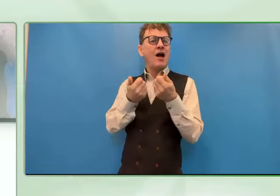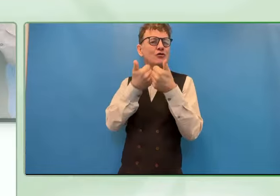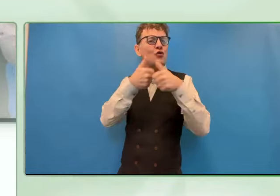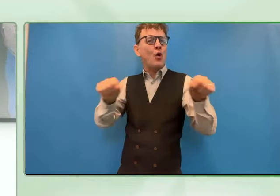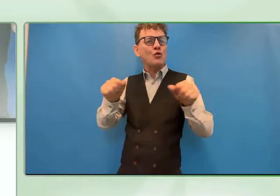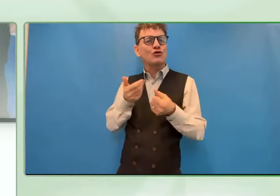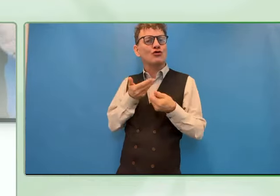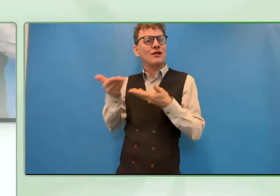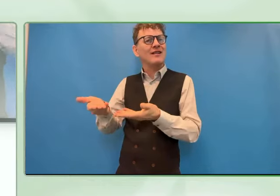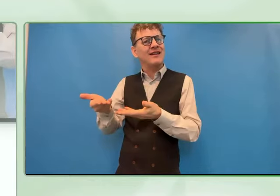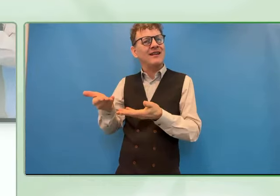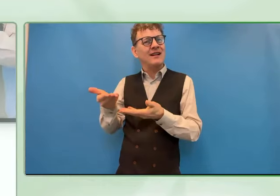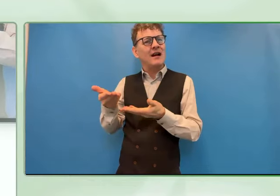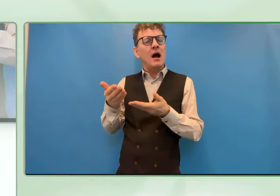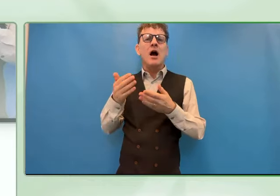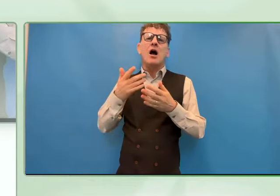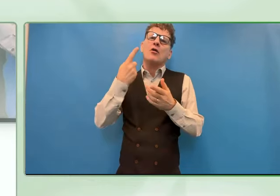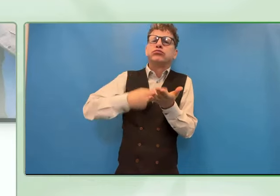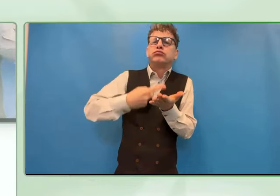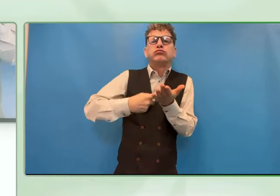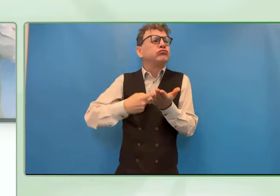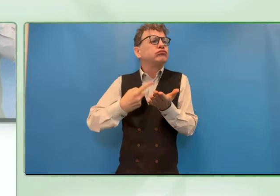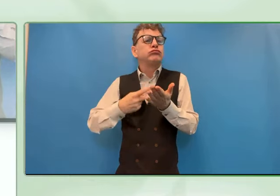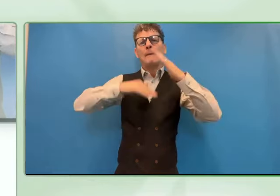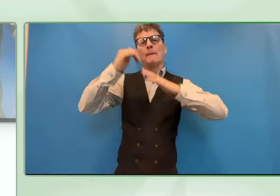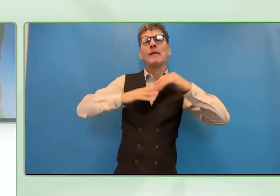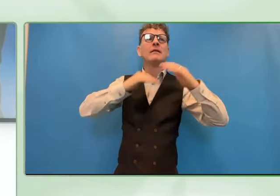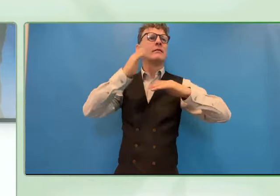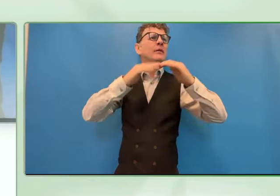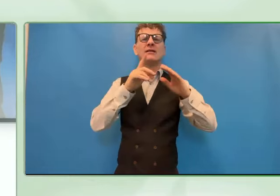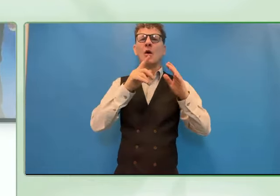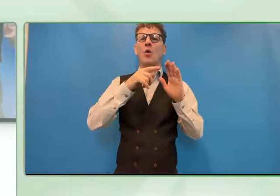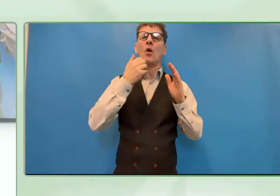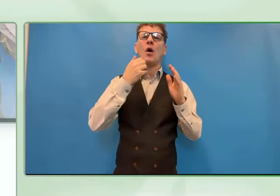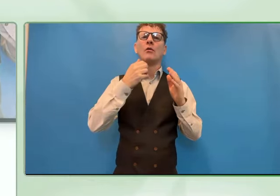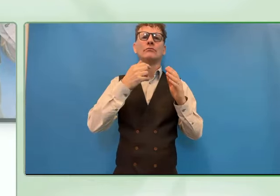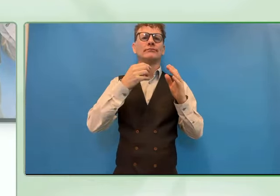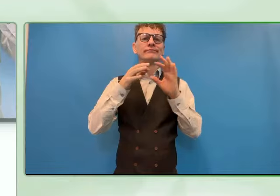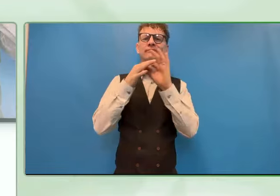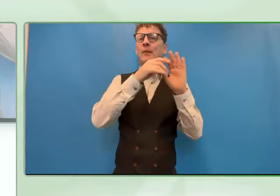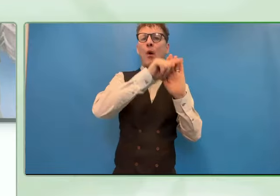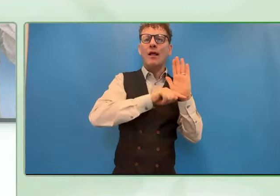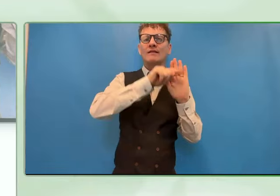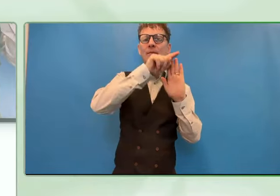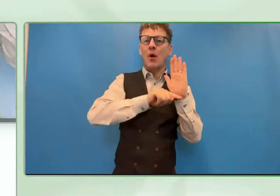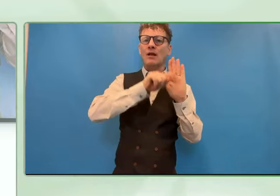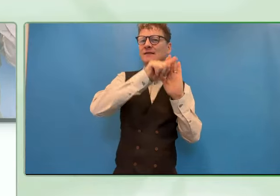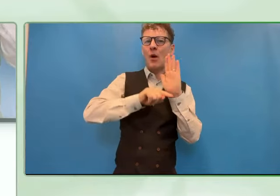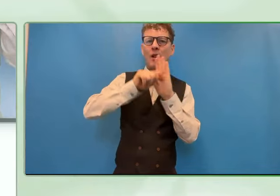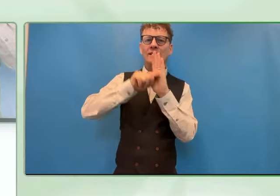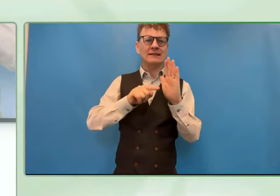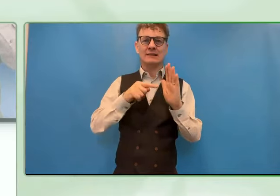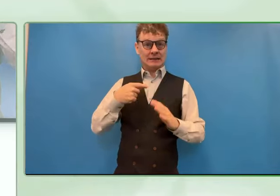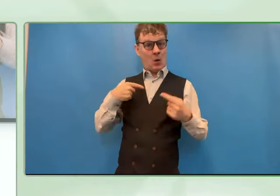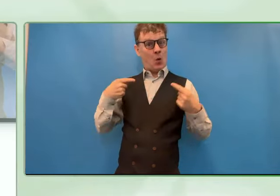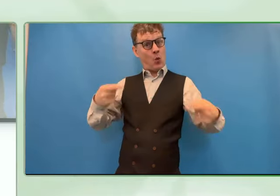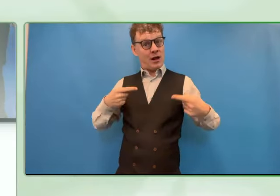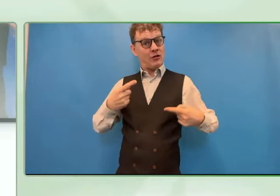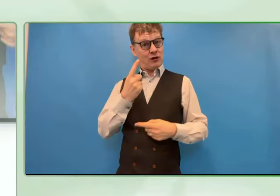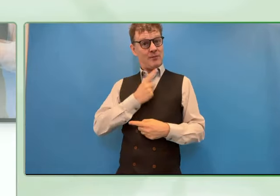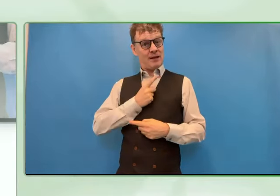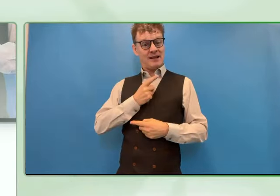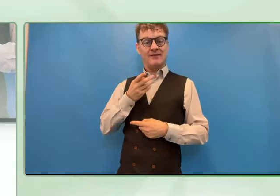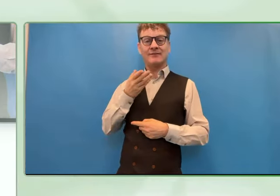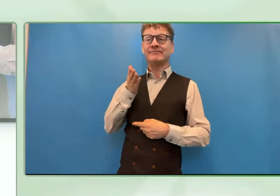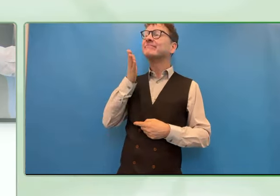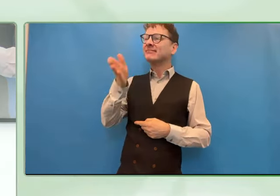everything is at policy level. As a wheelchair user, when I started to go out, I realized that I still cannot access facilities